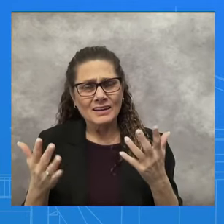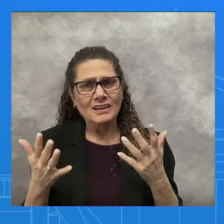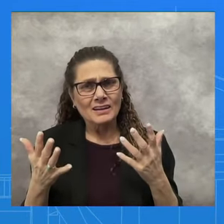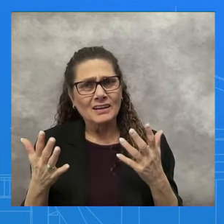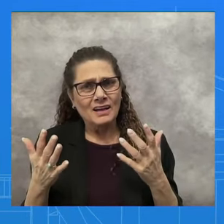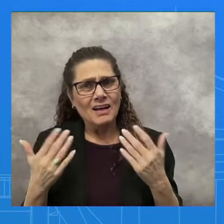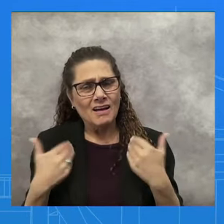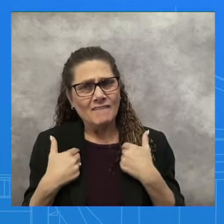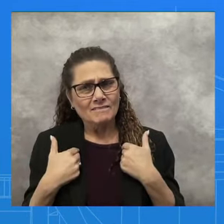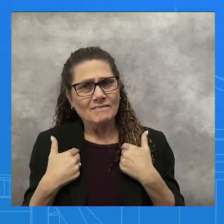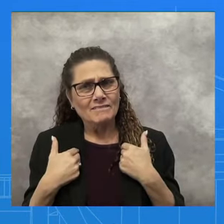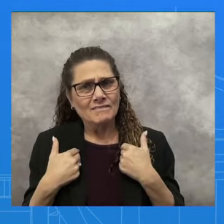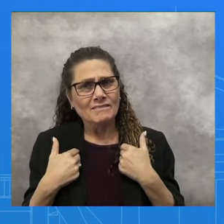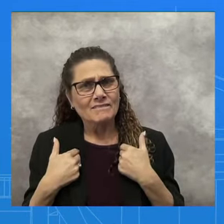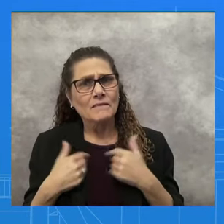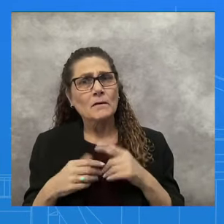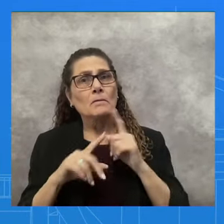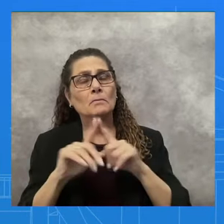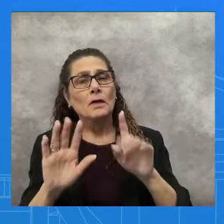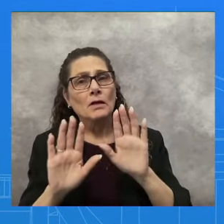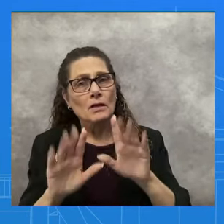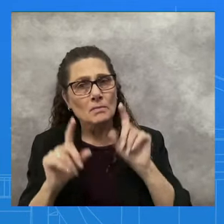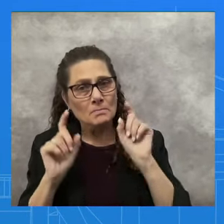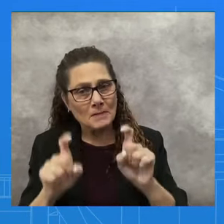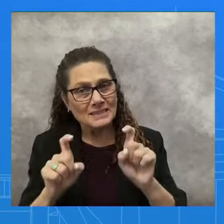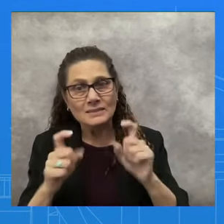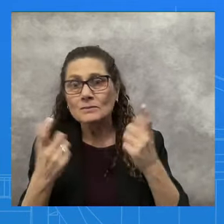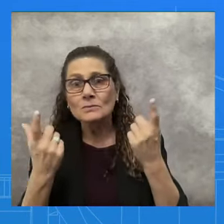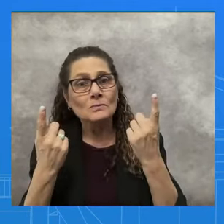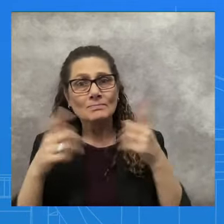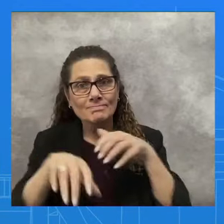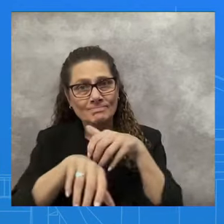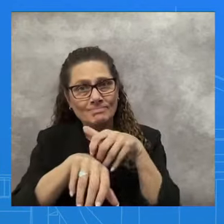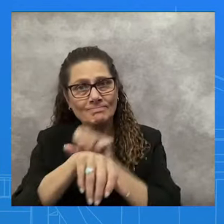this. Right. We cannot allow them